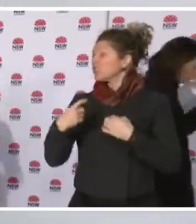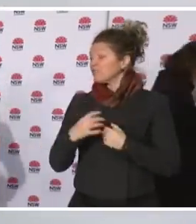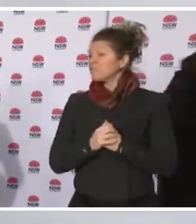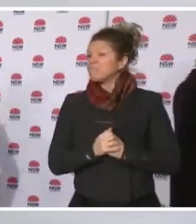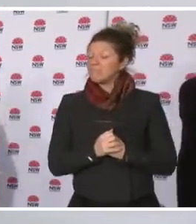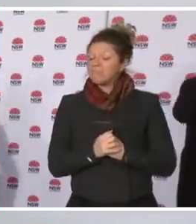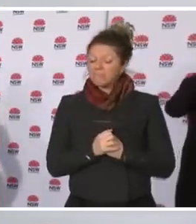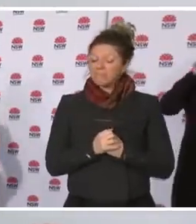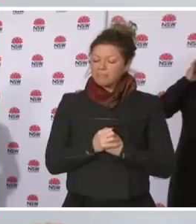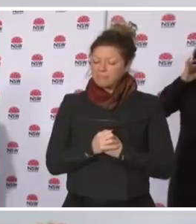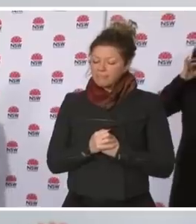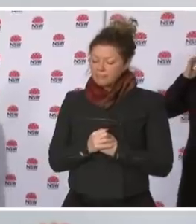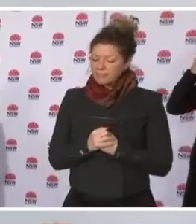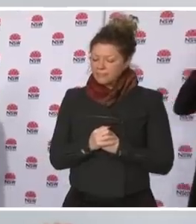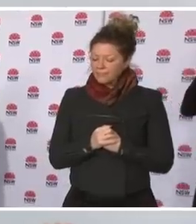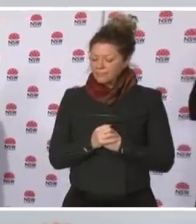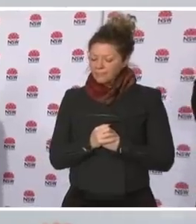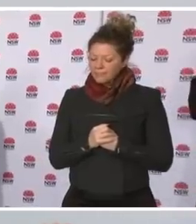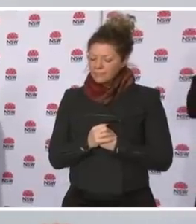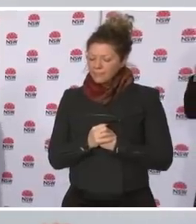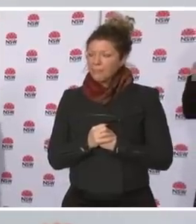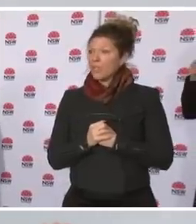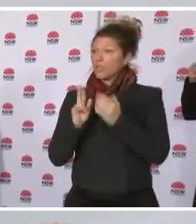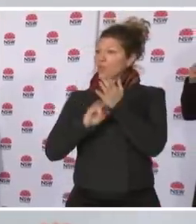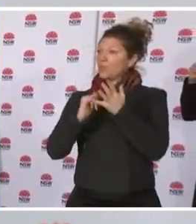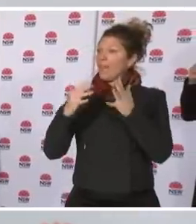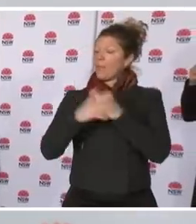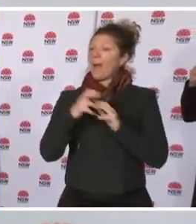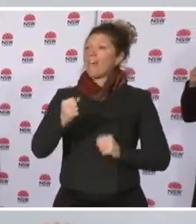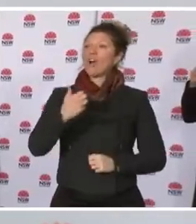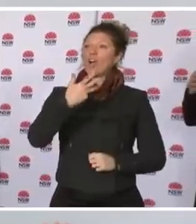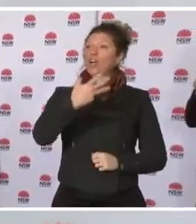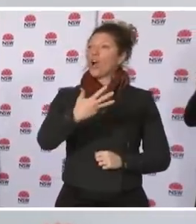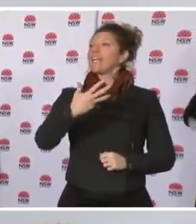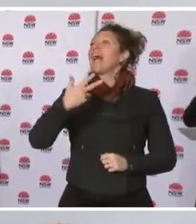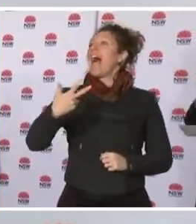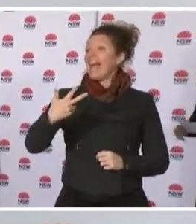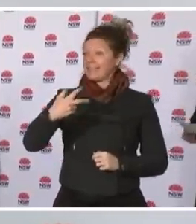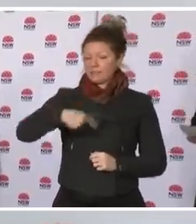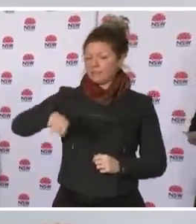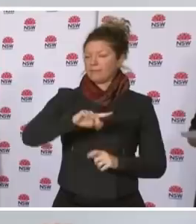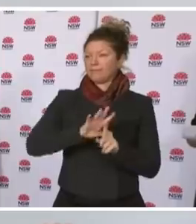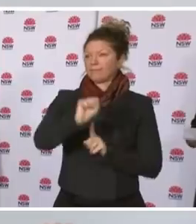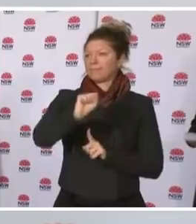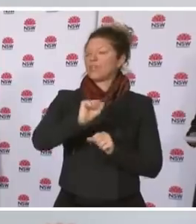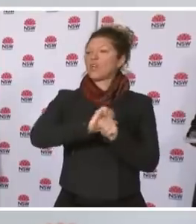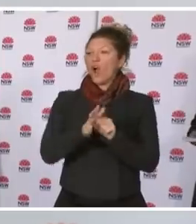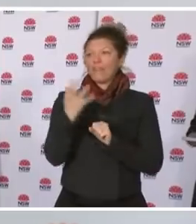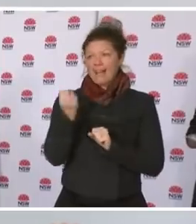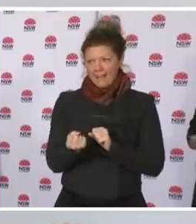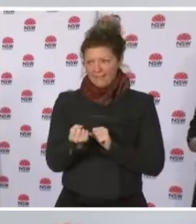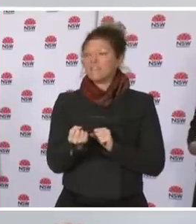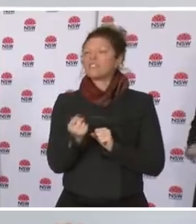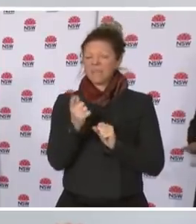New South Wales recorded 98 locally cases of COVID in the 24 hours to 8 p.m. last night. As the Premier said,